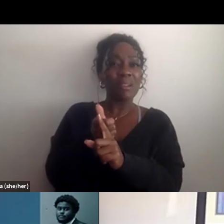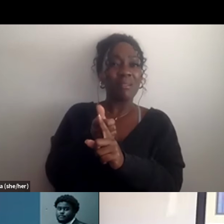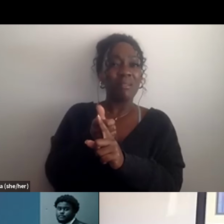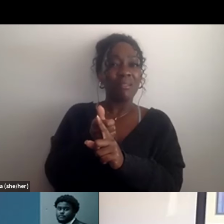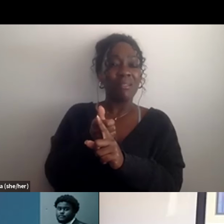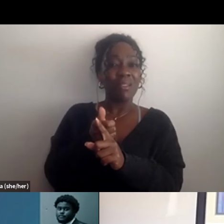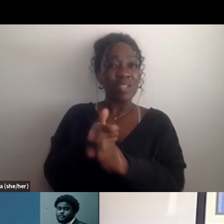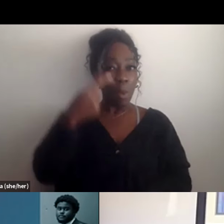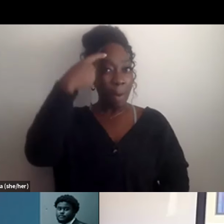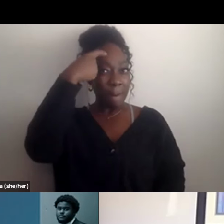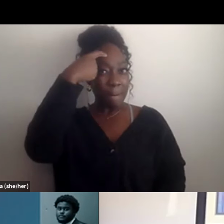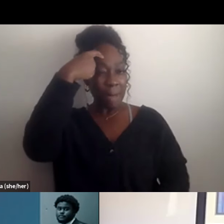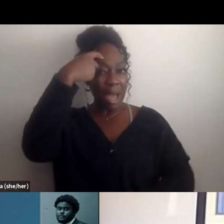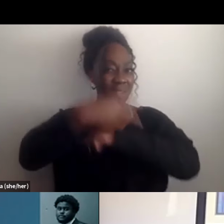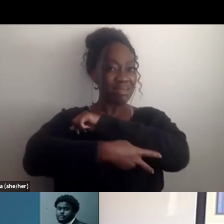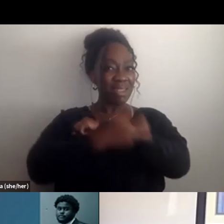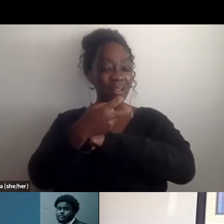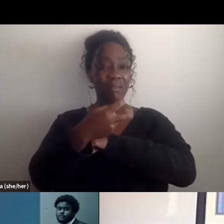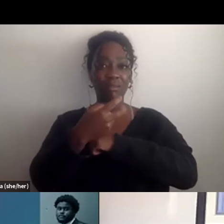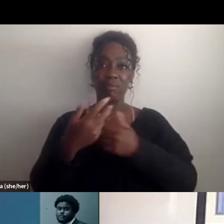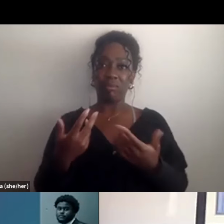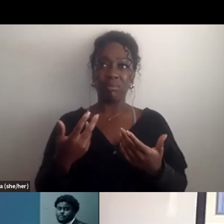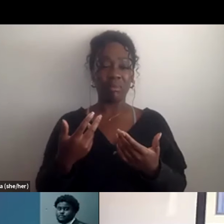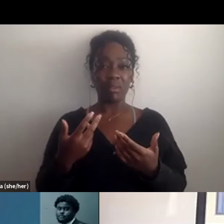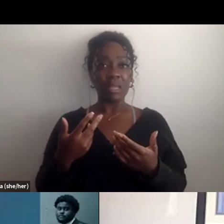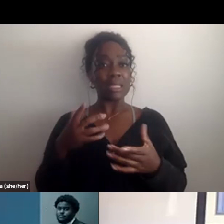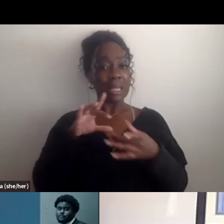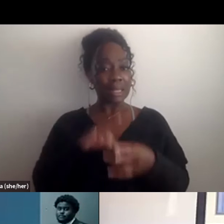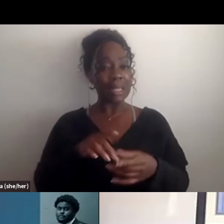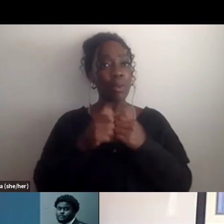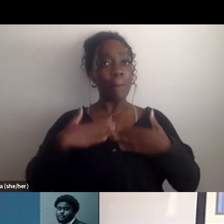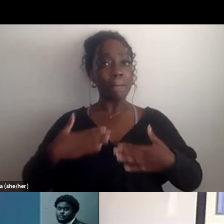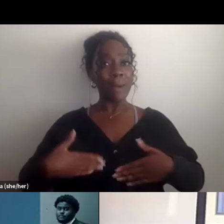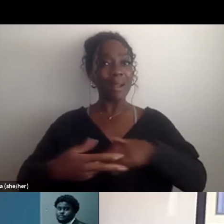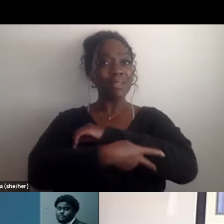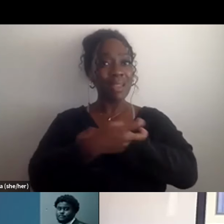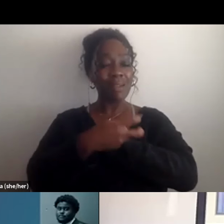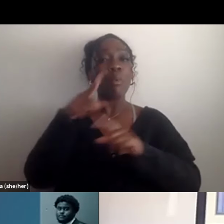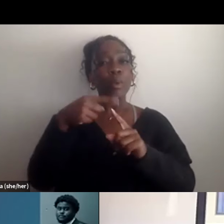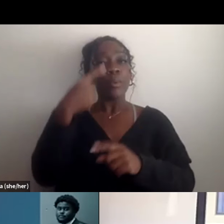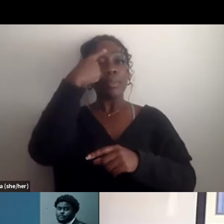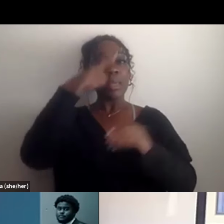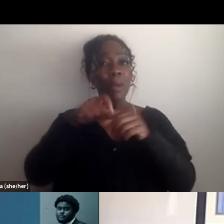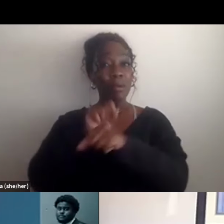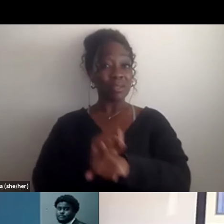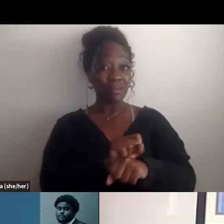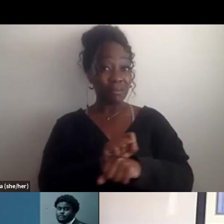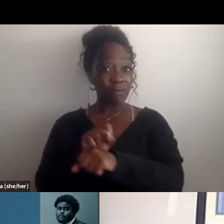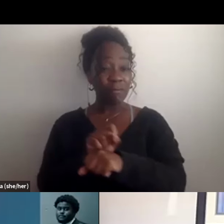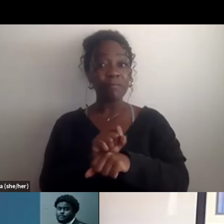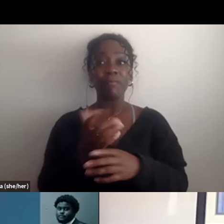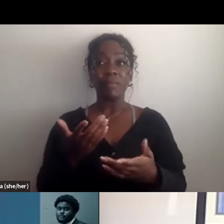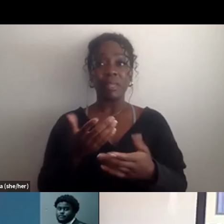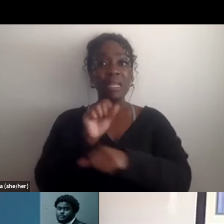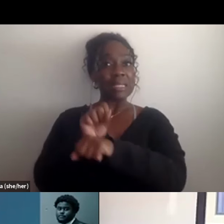always inextricably linked to the theft of body when it comes to the predicament of enslavement and the position of enslaved people,